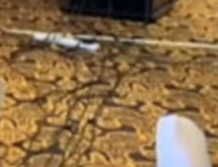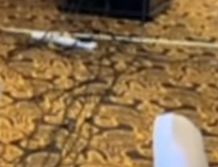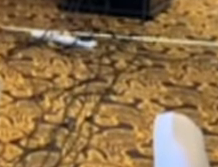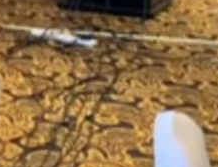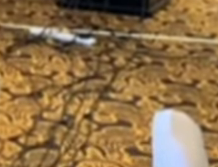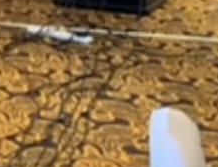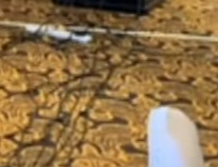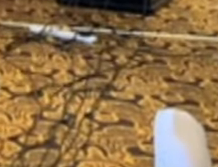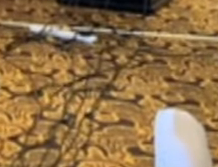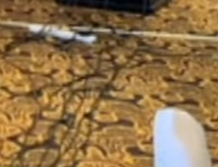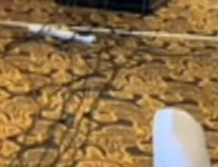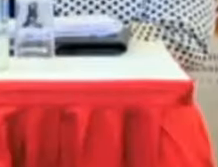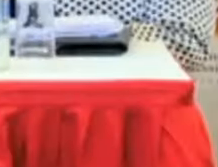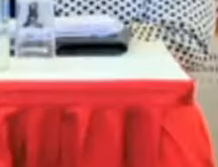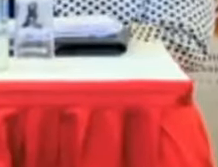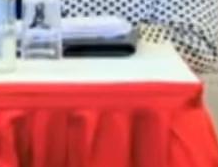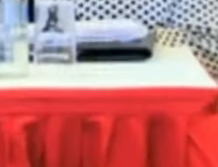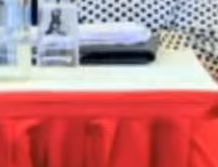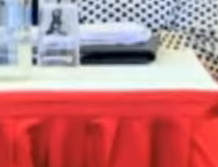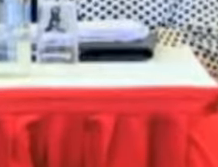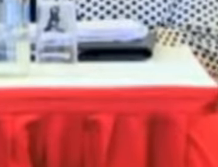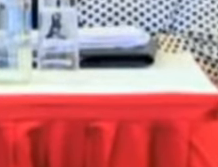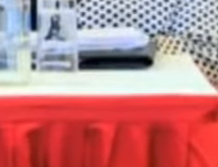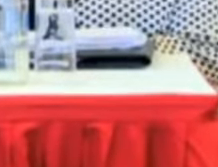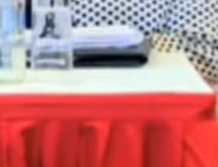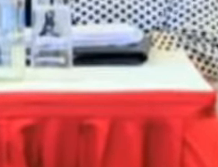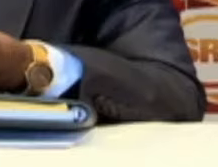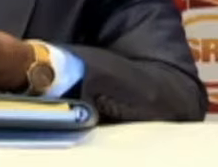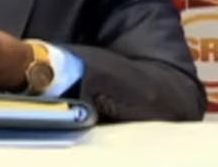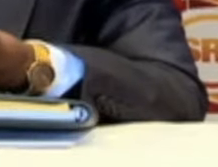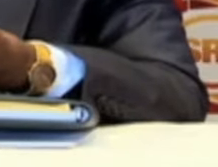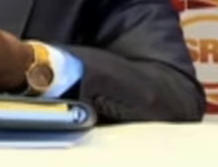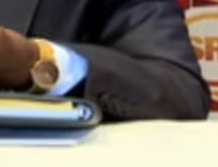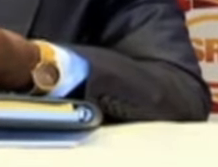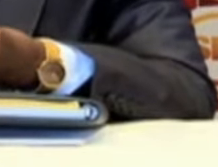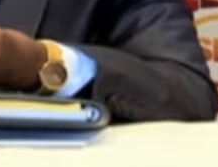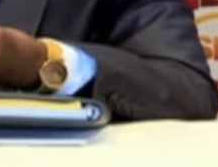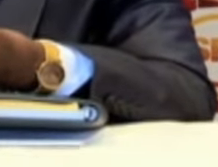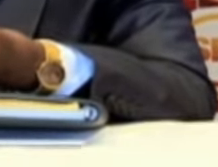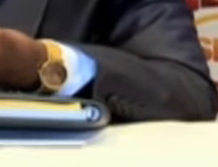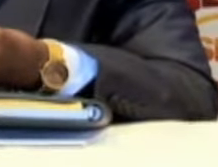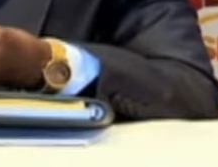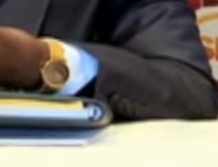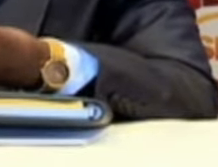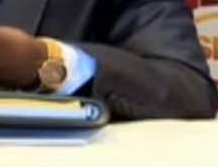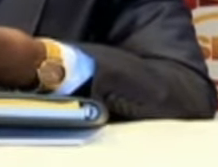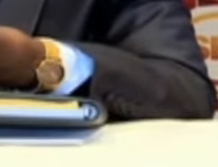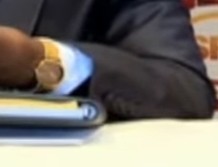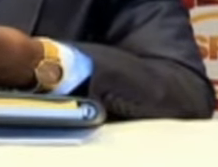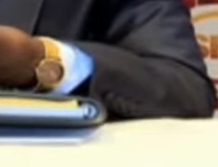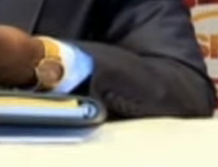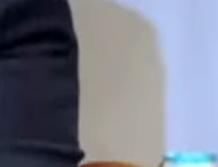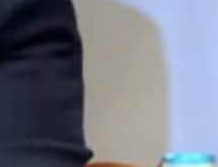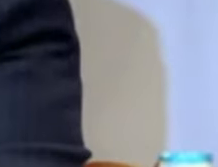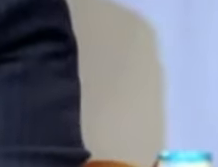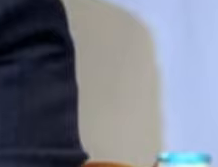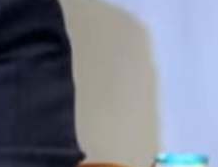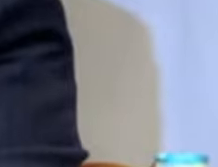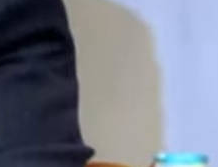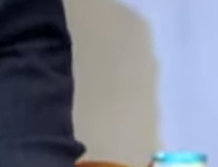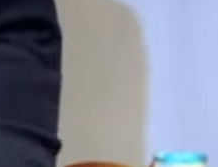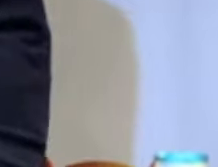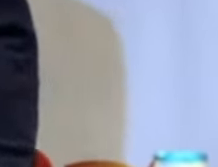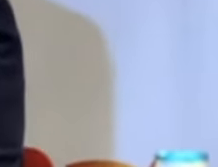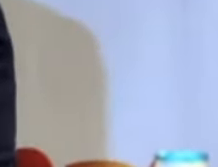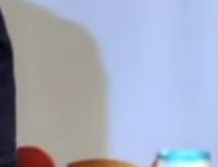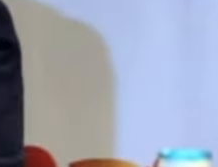Also tonight, living beyond their means. Counties on the spot for continuing to flout the law by surpassing the wage